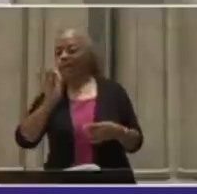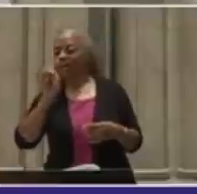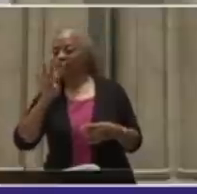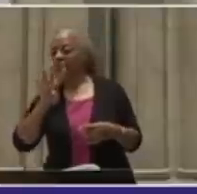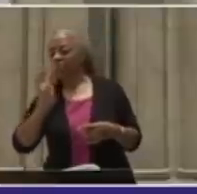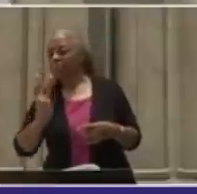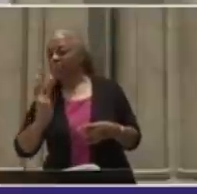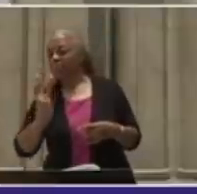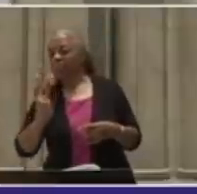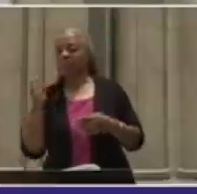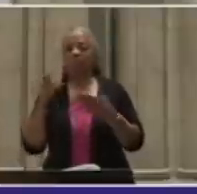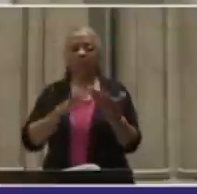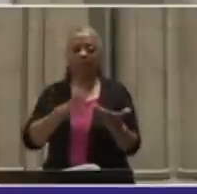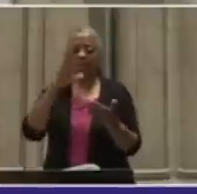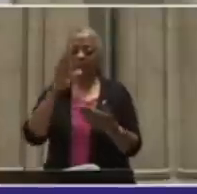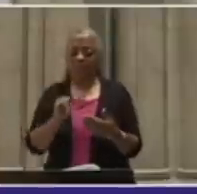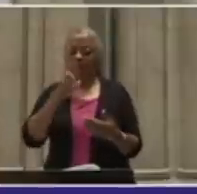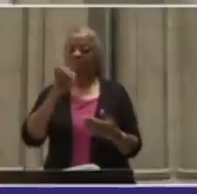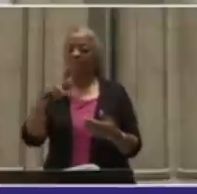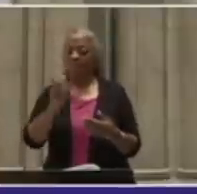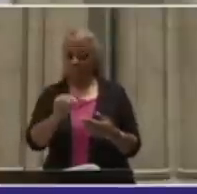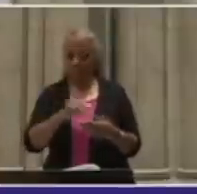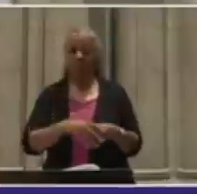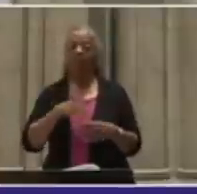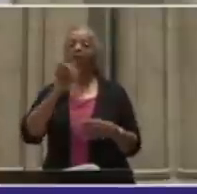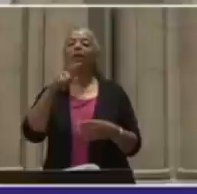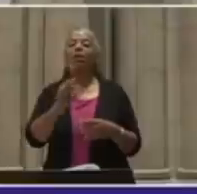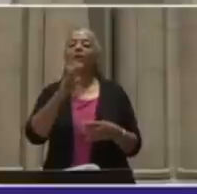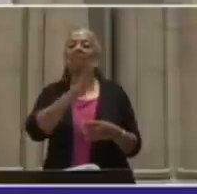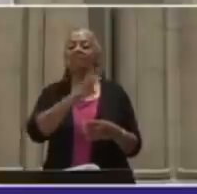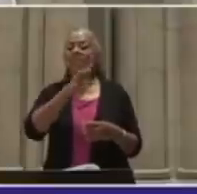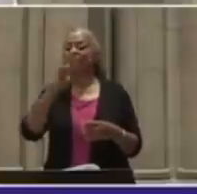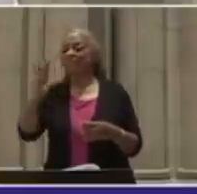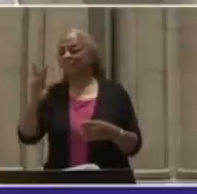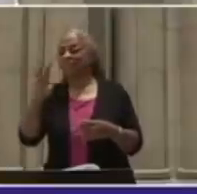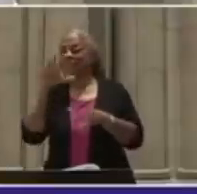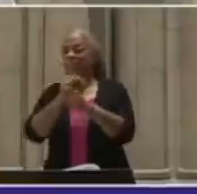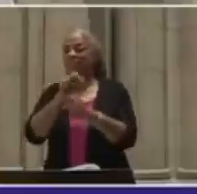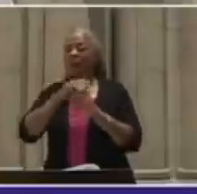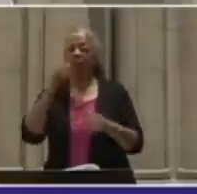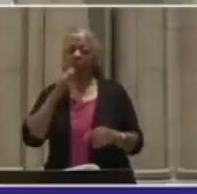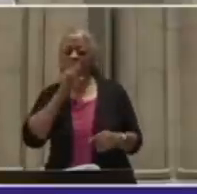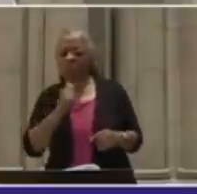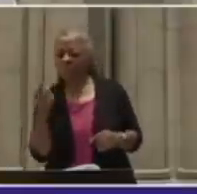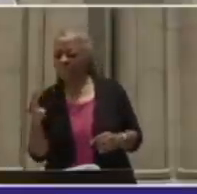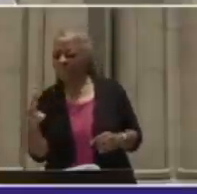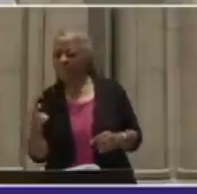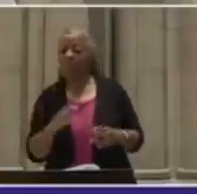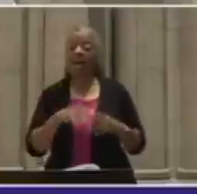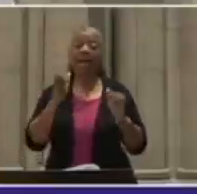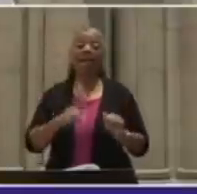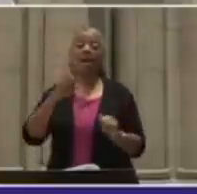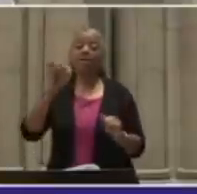846, death by racism, code 666. Captured by a 17-year-old girl, and now